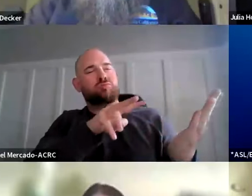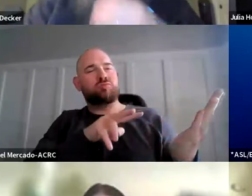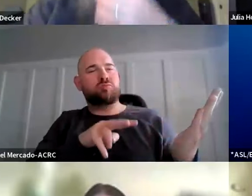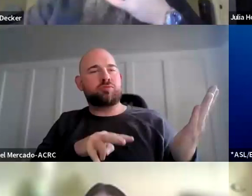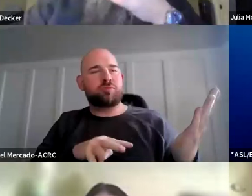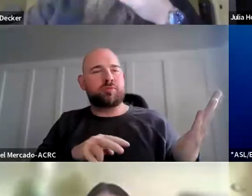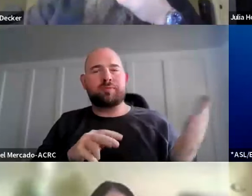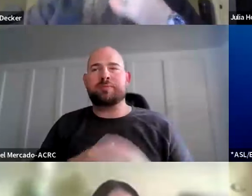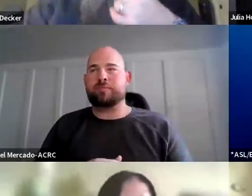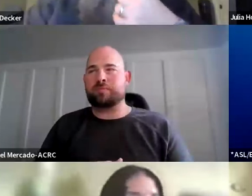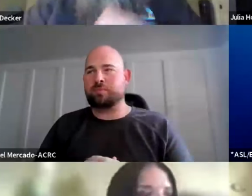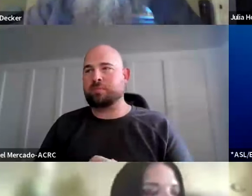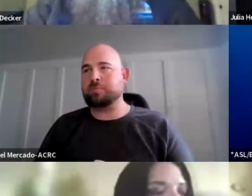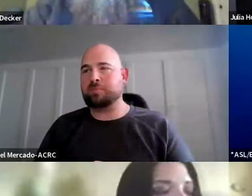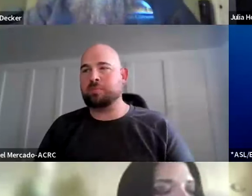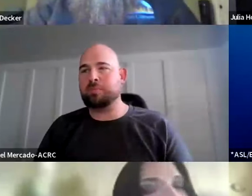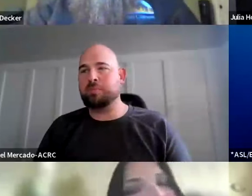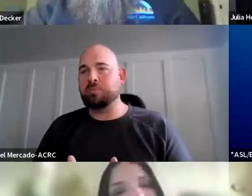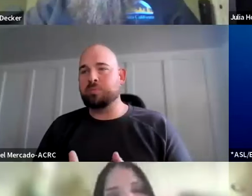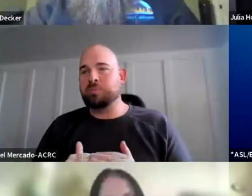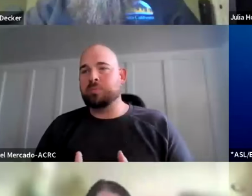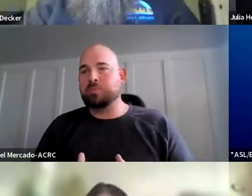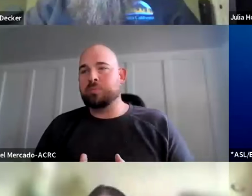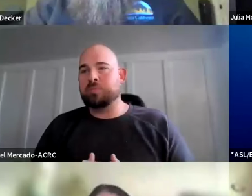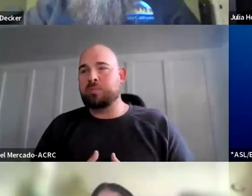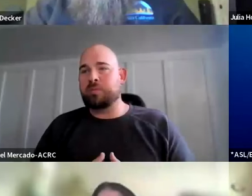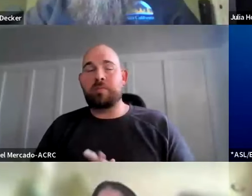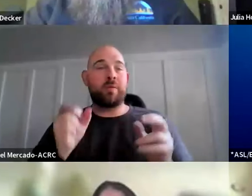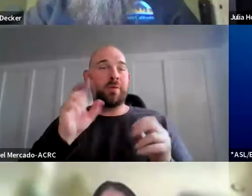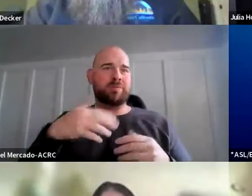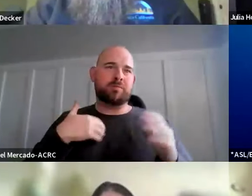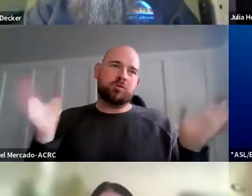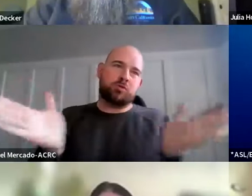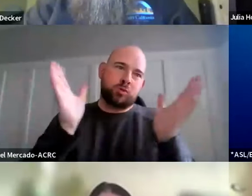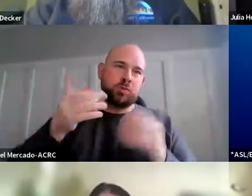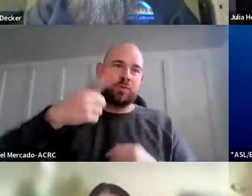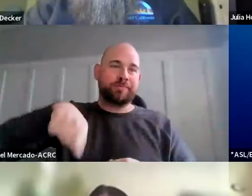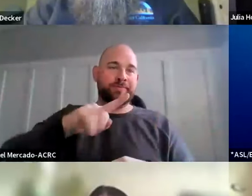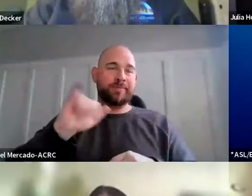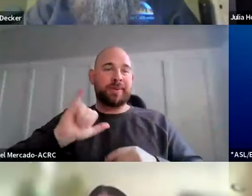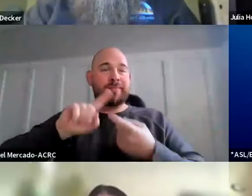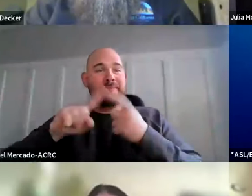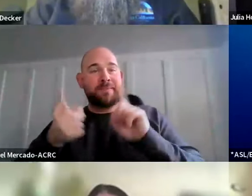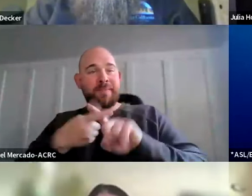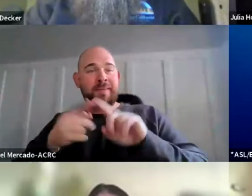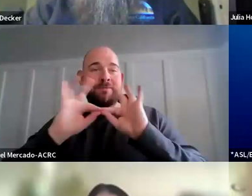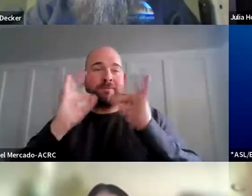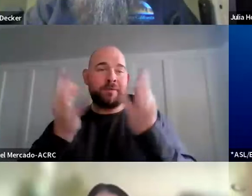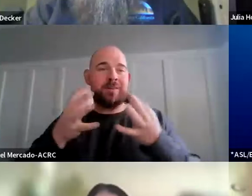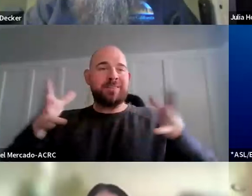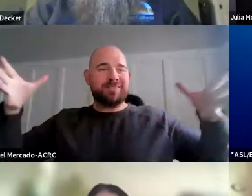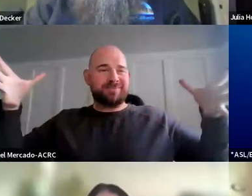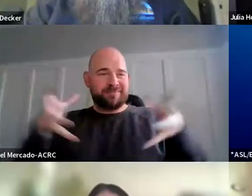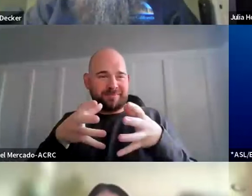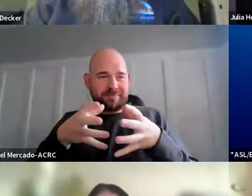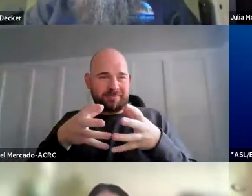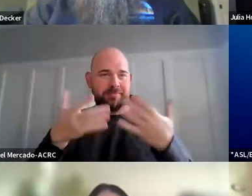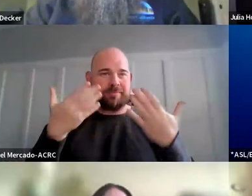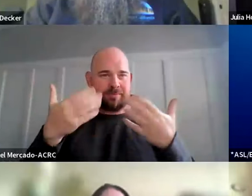will transcribe the written or the verbal communication into a written form. So I really